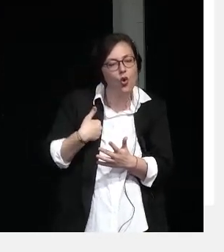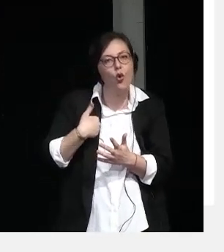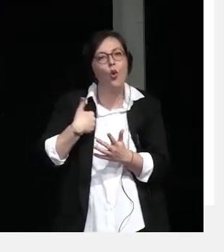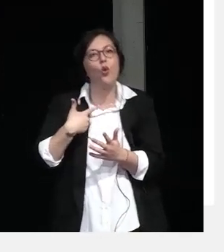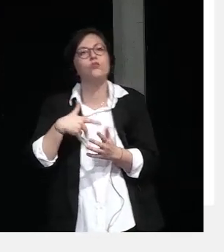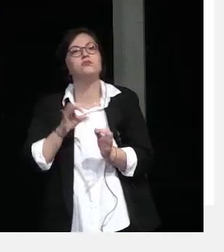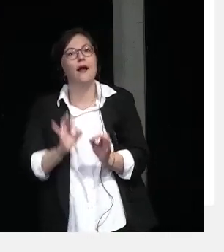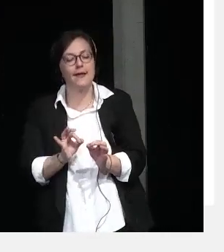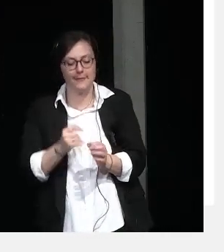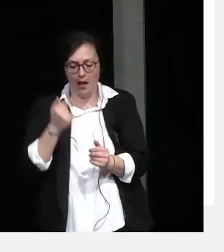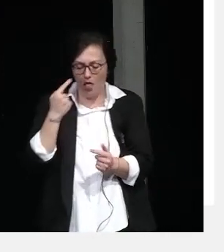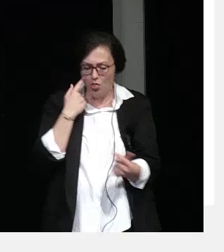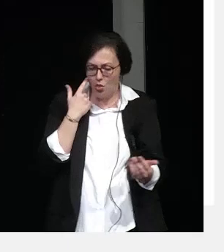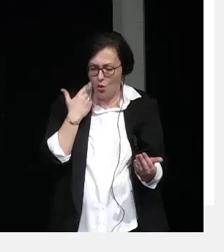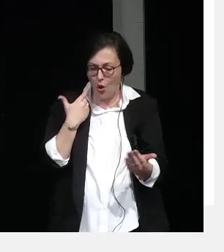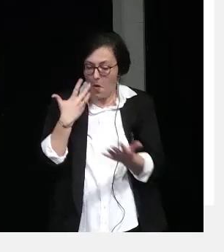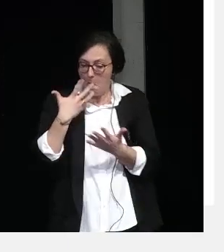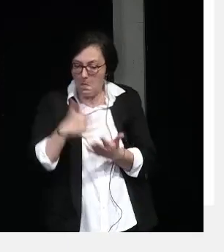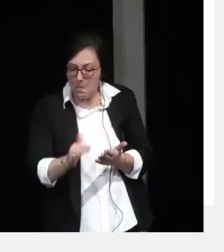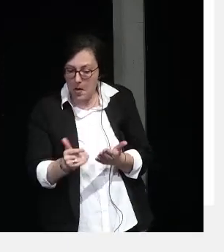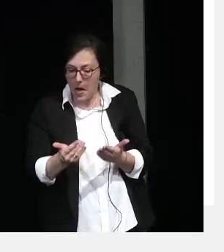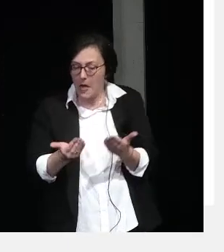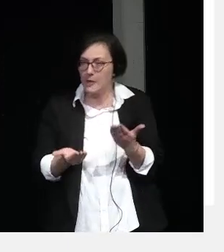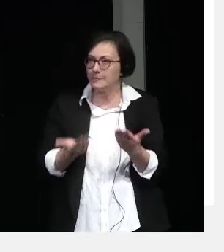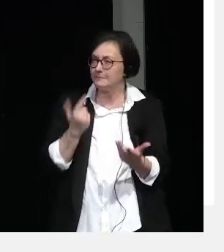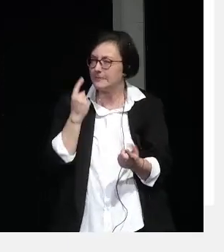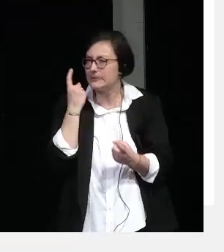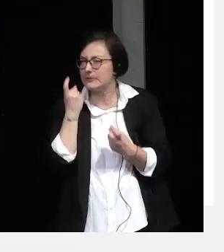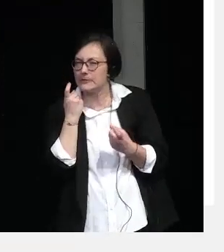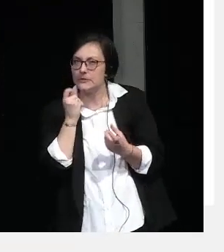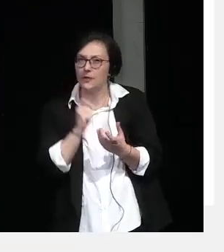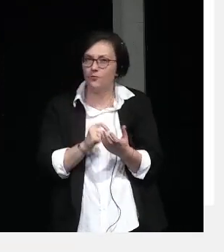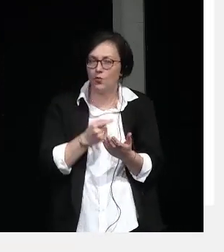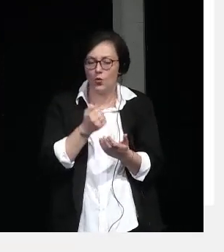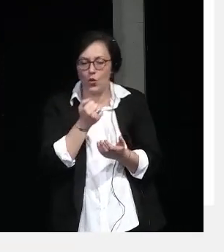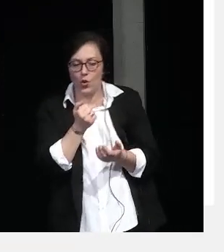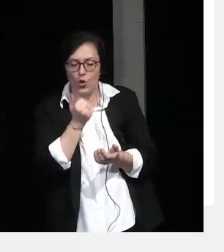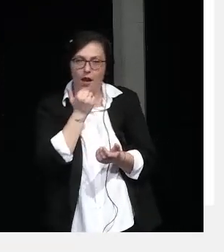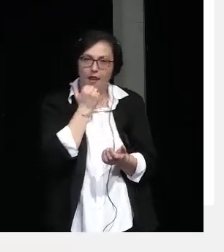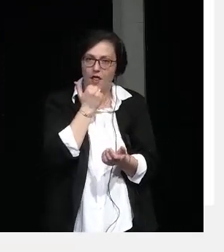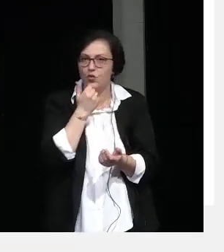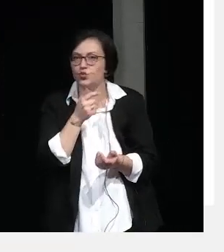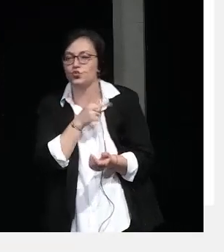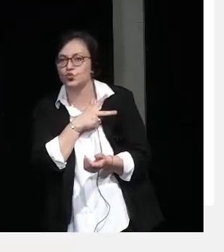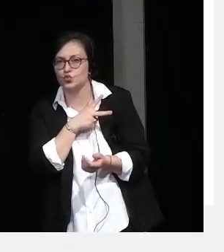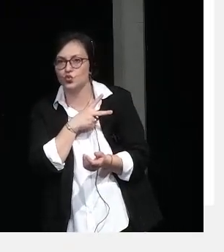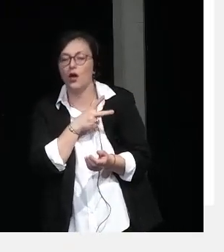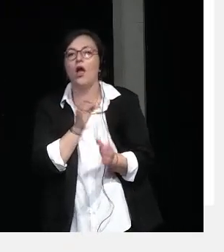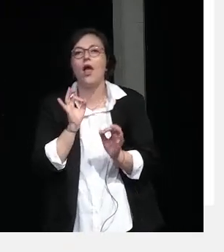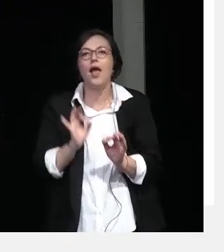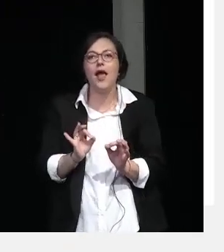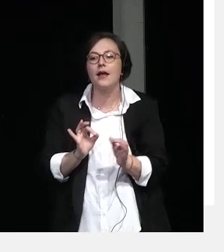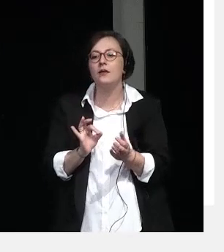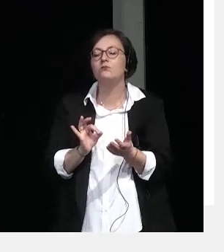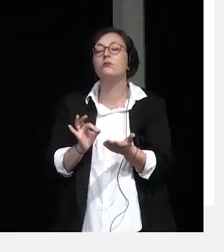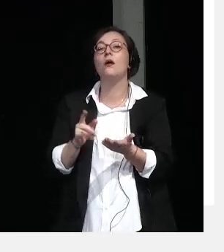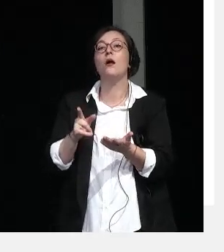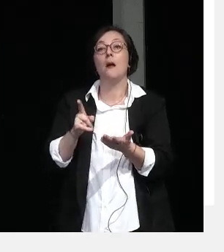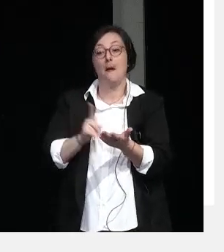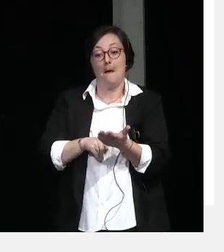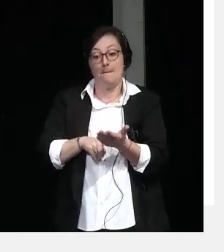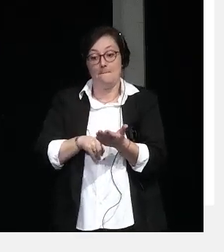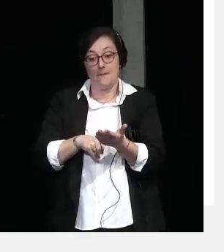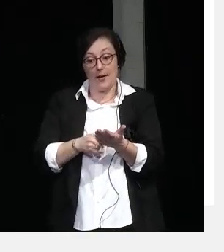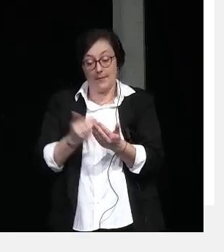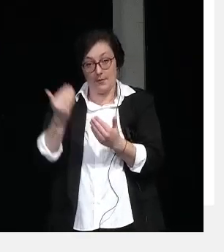budgets so you pad them to be able to change out things, because that I think also happens so much. You think it's a great idea, and you